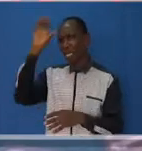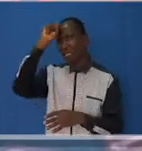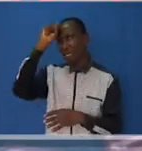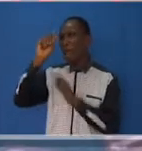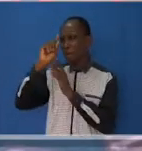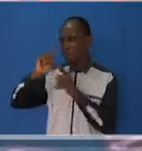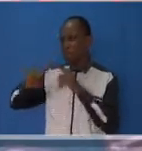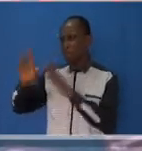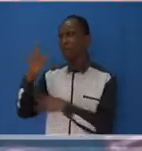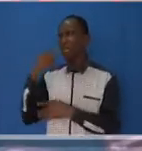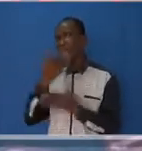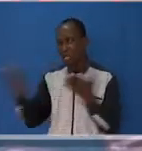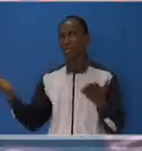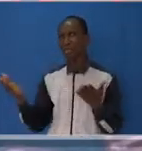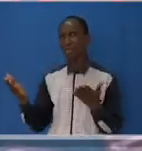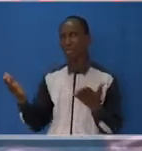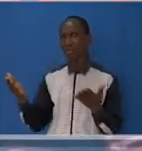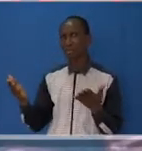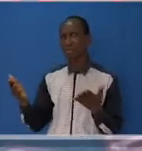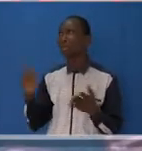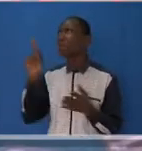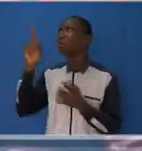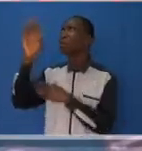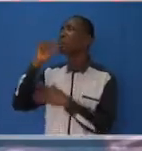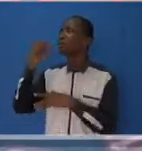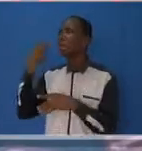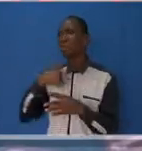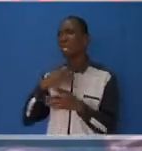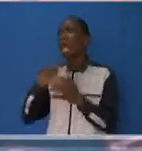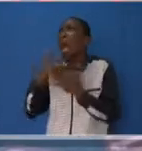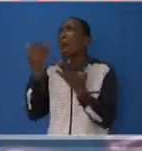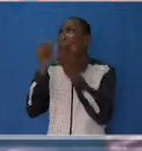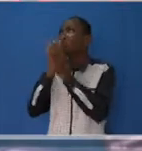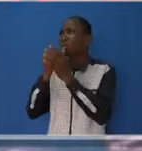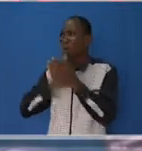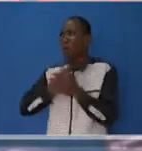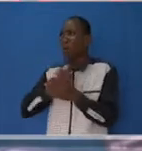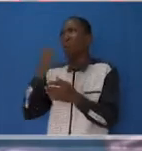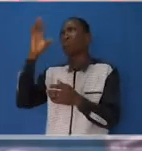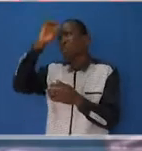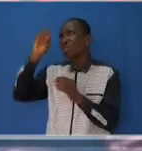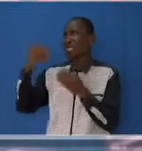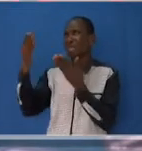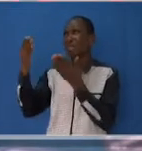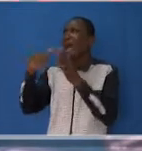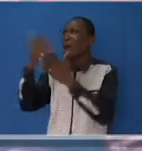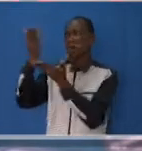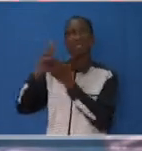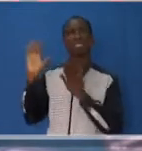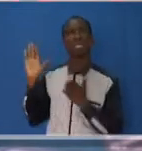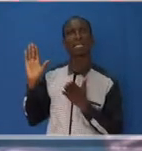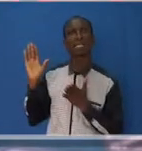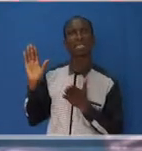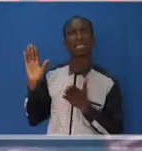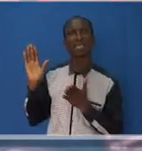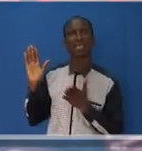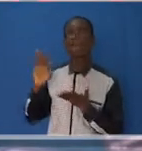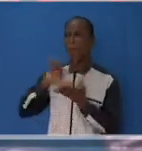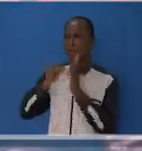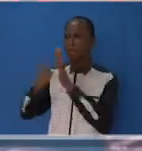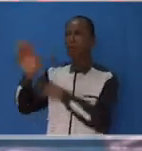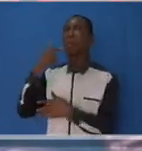because wonka hwee nkyerɛ ɛmfa afɔrebɔ ho na mia mi firi mi pemu ene mababɔ afɔre ama wo ene ye sɛ wo so mu